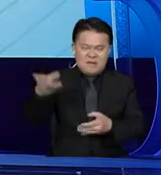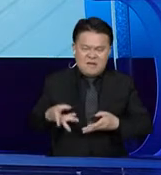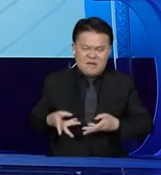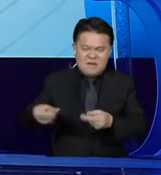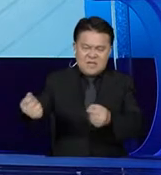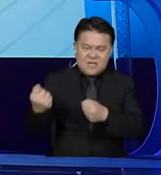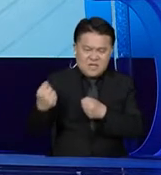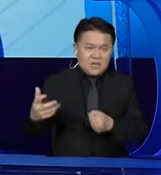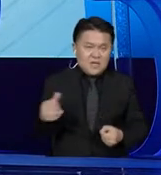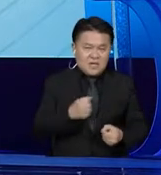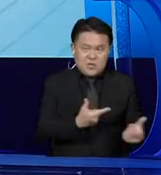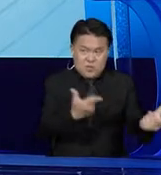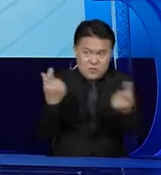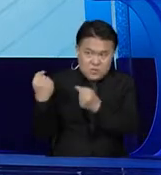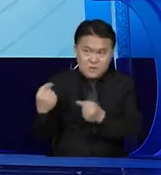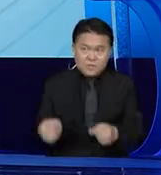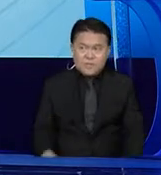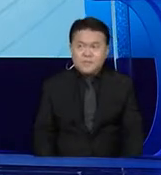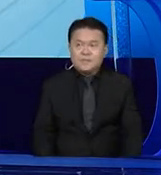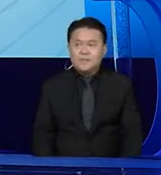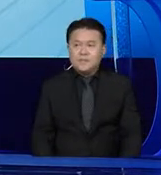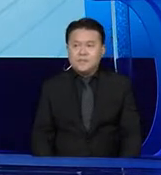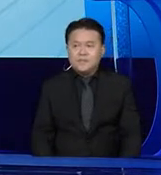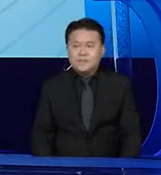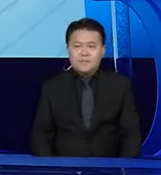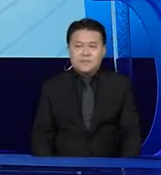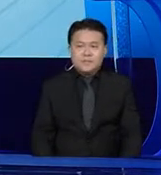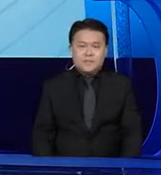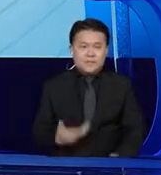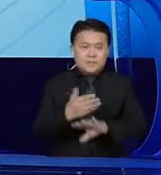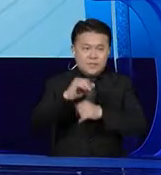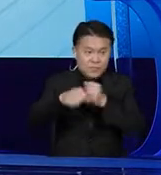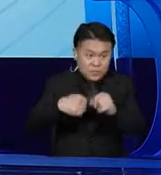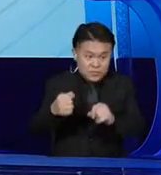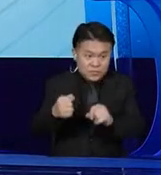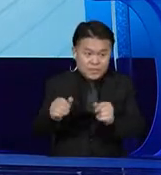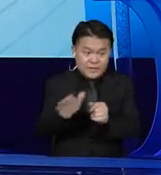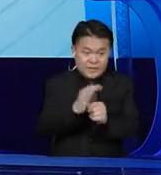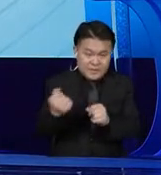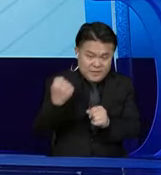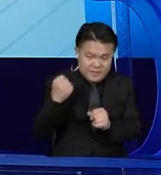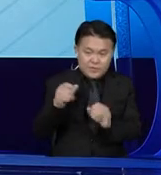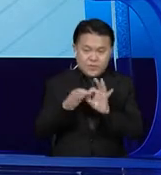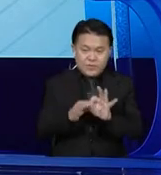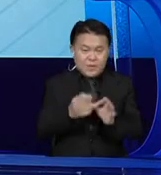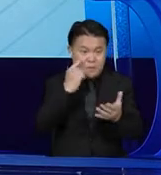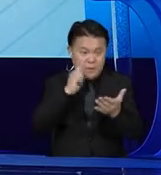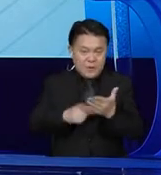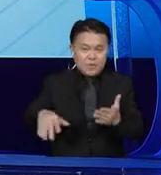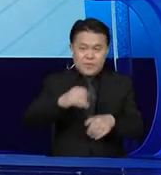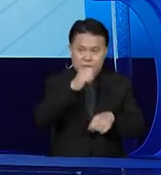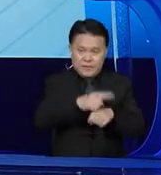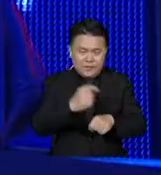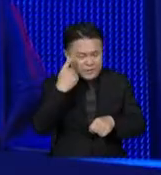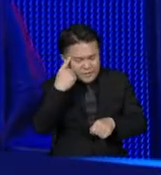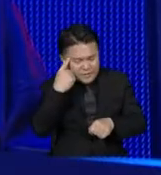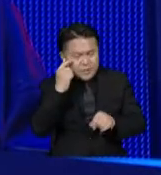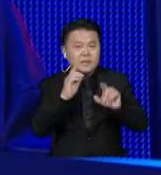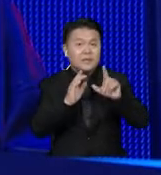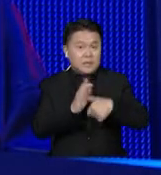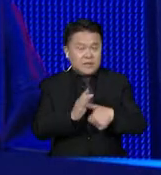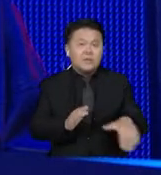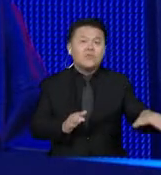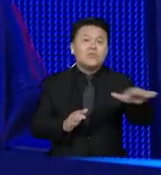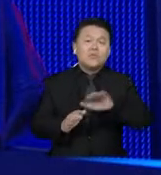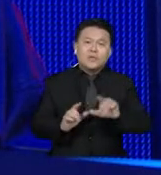So given all we have learned about our nature from other animals and the power of friendliness, Can we engineer a